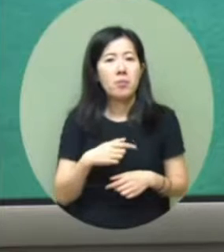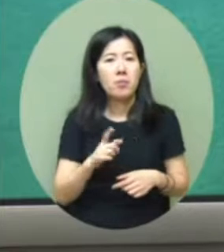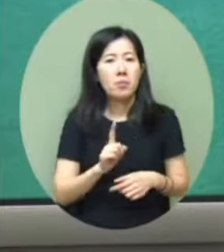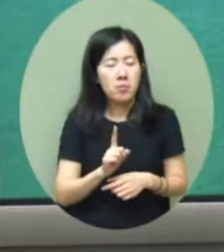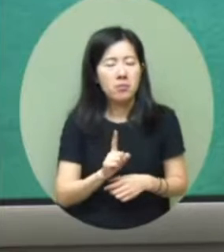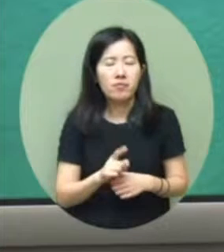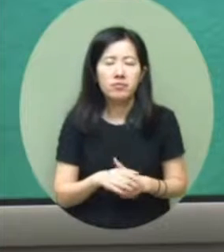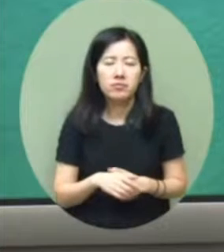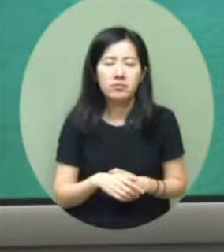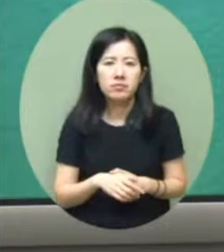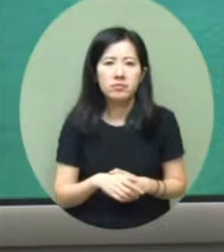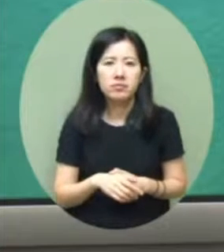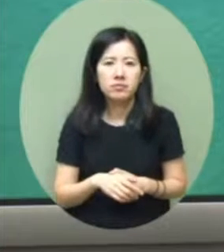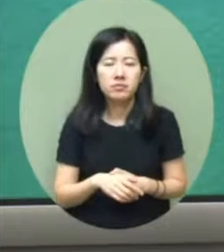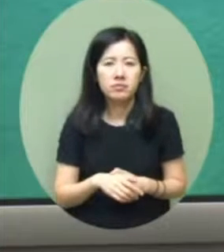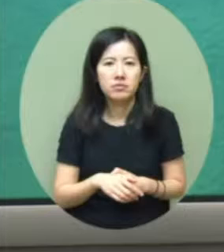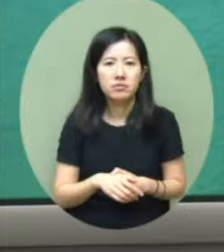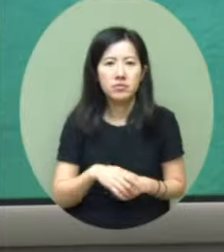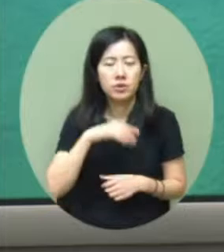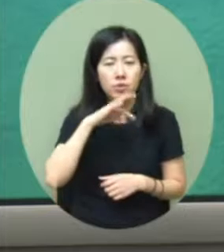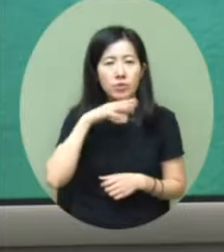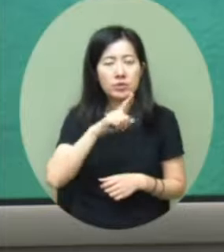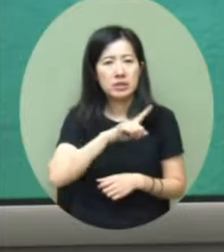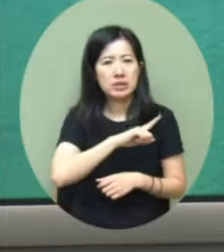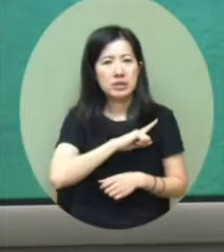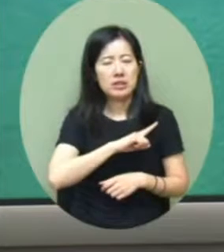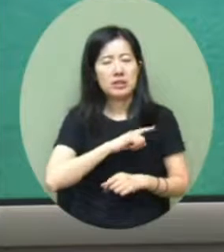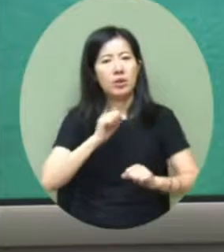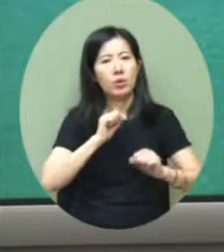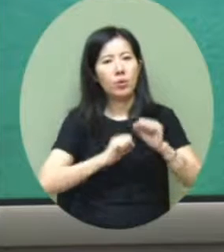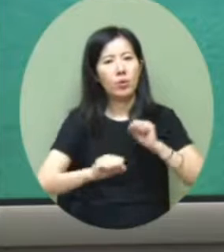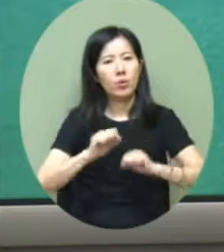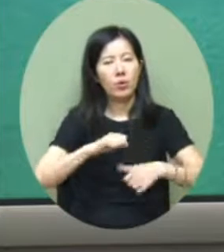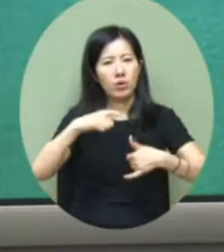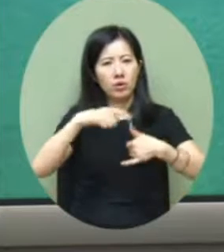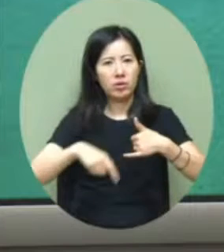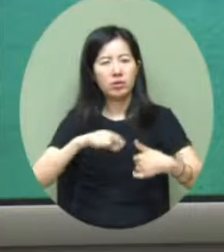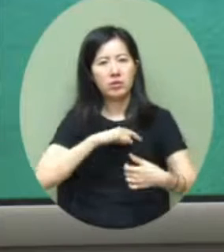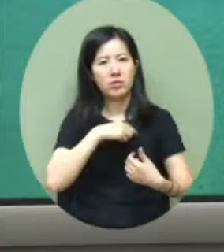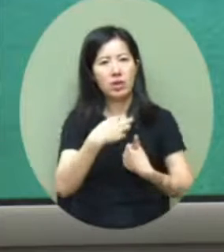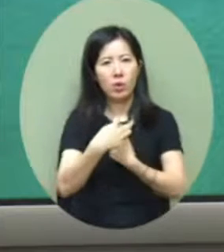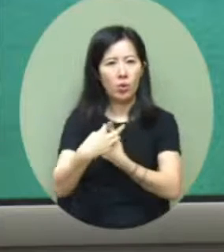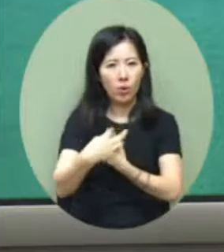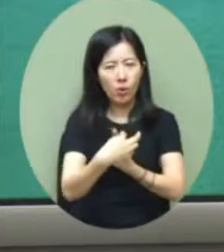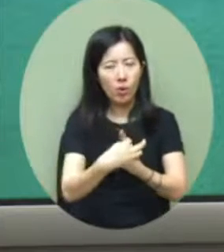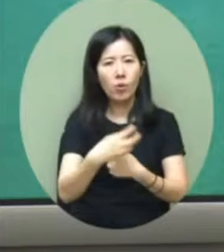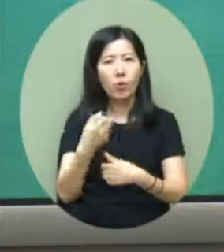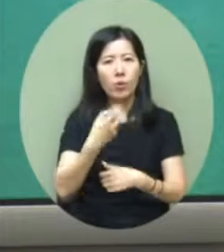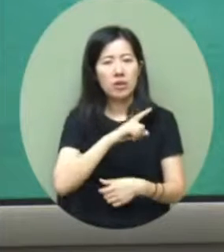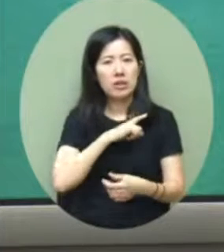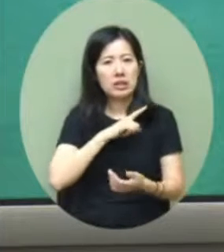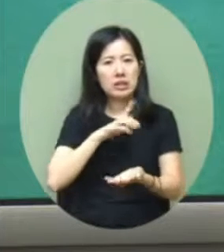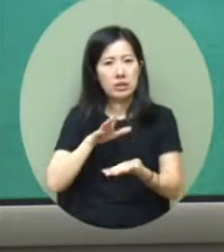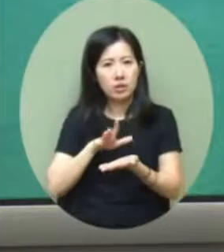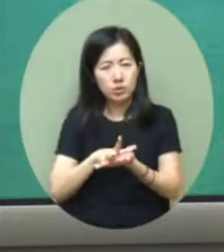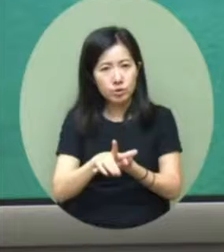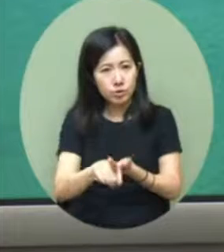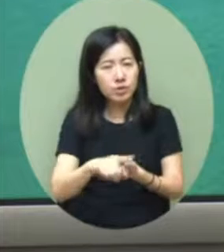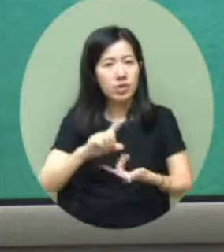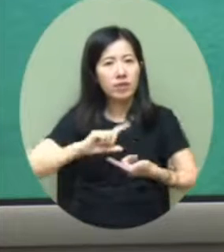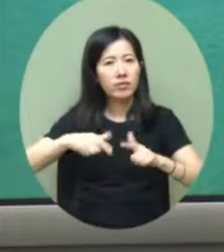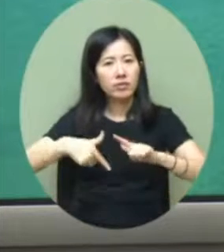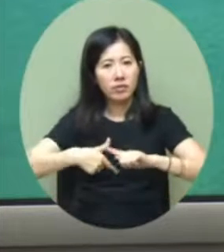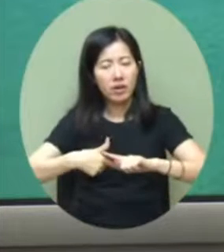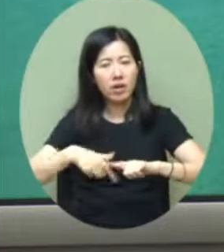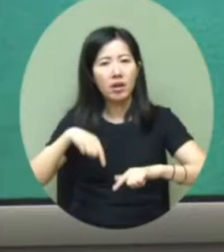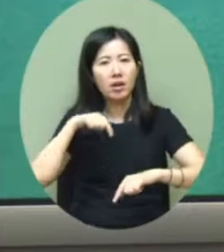false information. We will monitor the situation. But my take is that if this problem can be